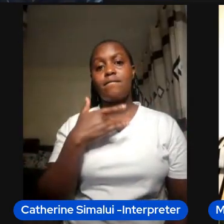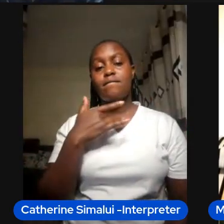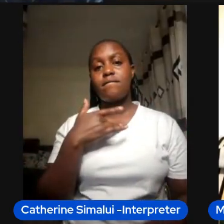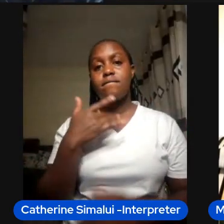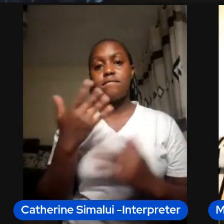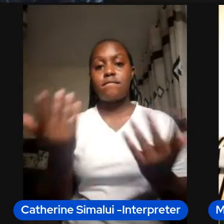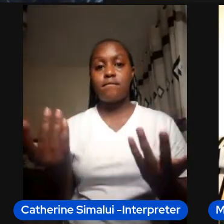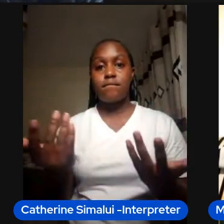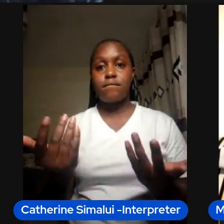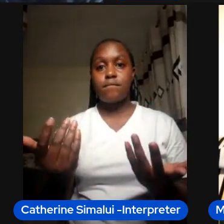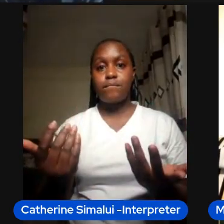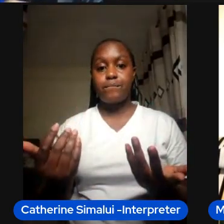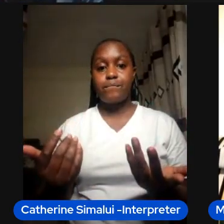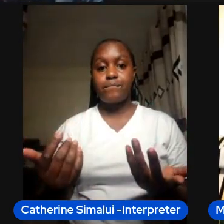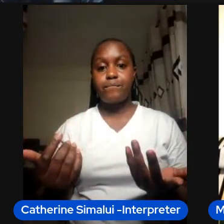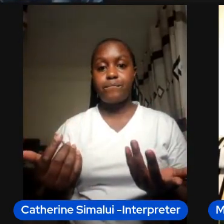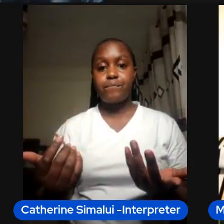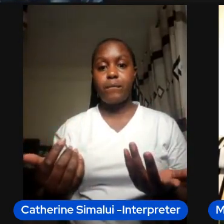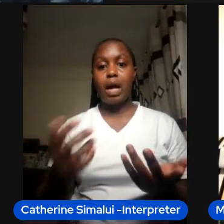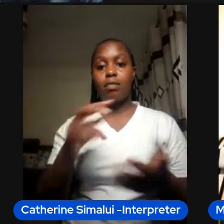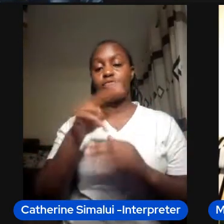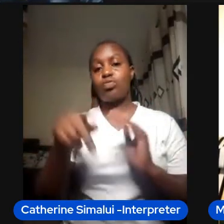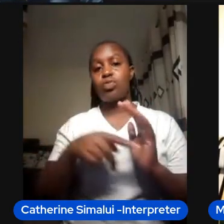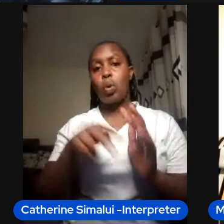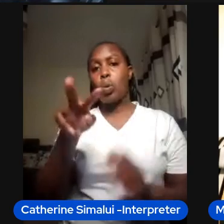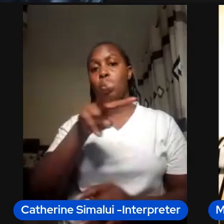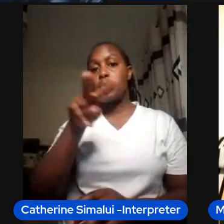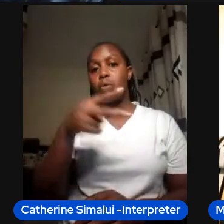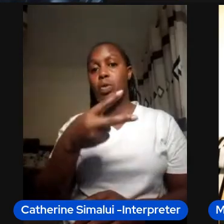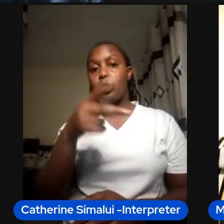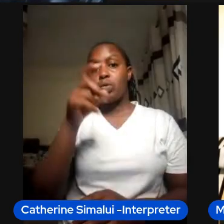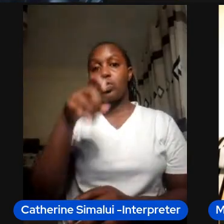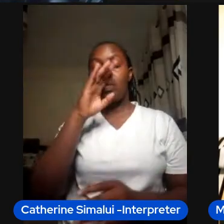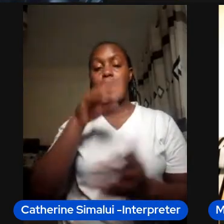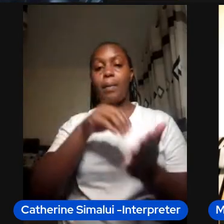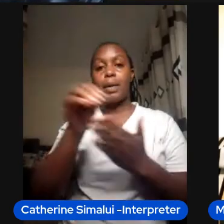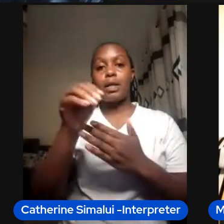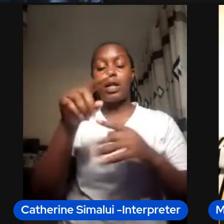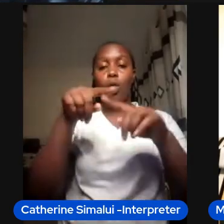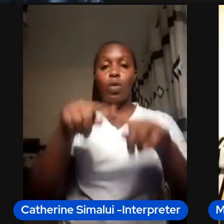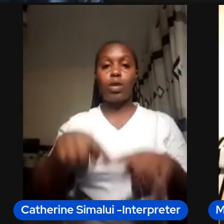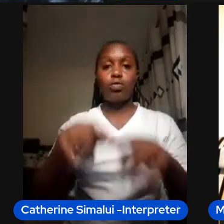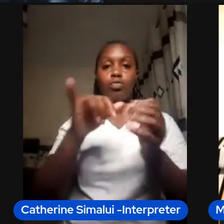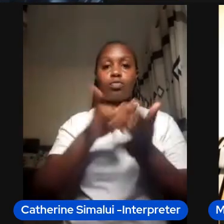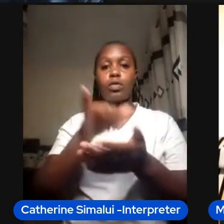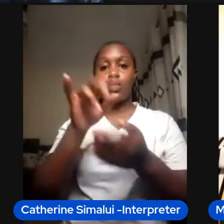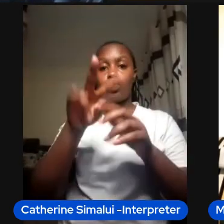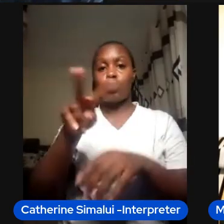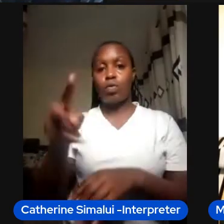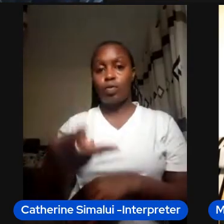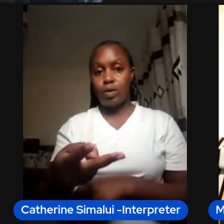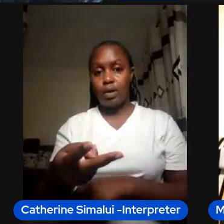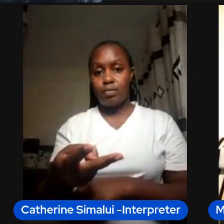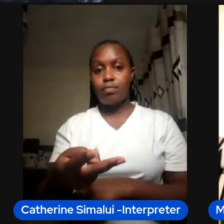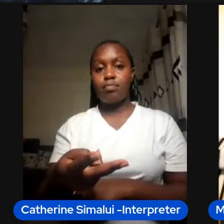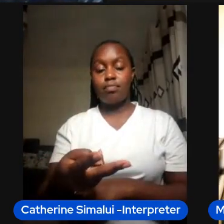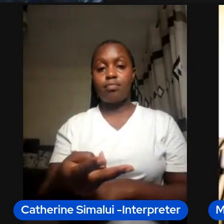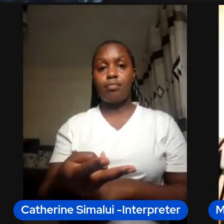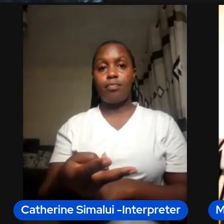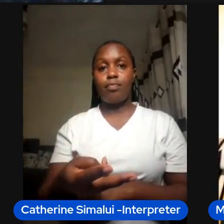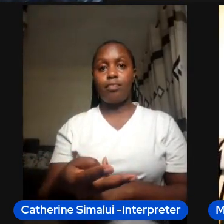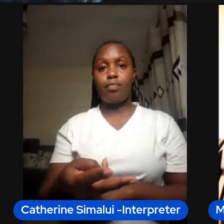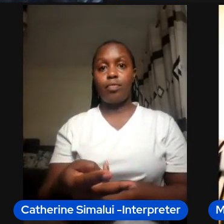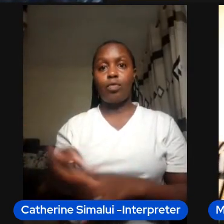let's say to be 2,000, you should be paid according to that 2,000, and then deliver so that it doesn't. I feel like as